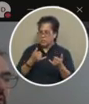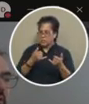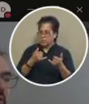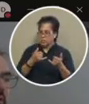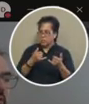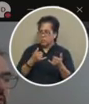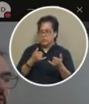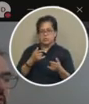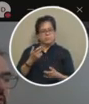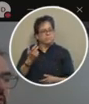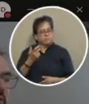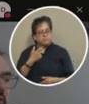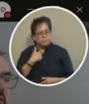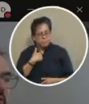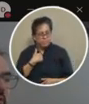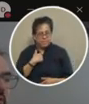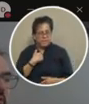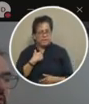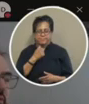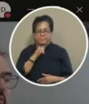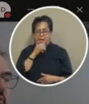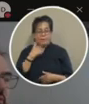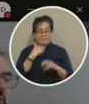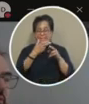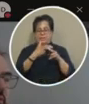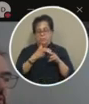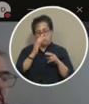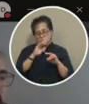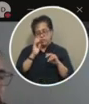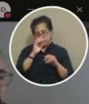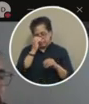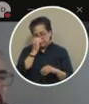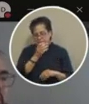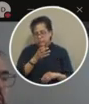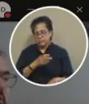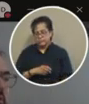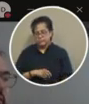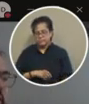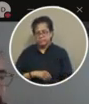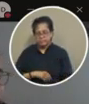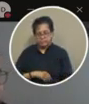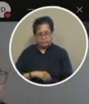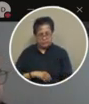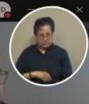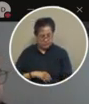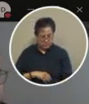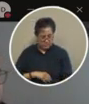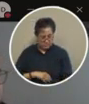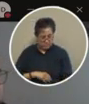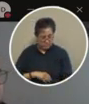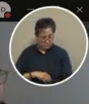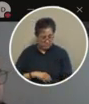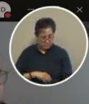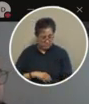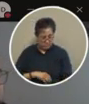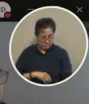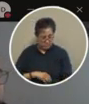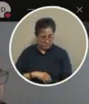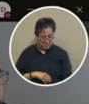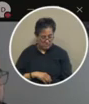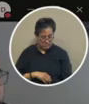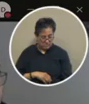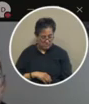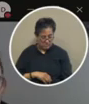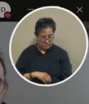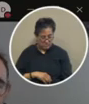I'd have to check into that, Mr. Schwartzbein. I can get back to you. All right. All right. Thanks. Okay, Representative